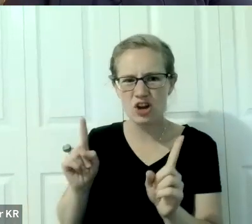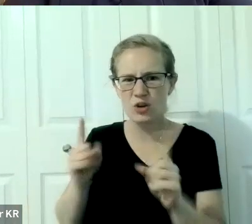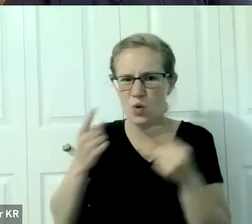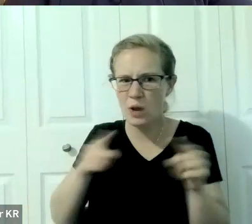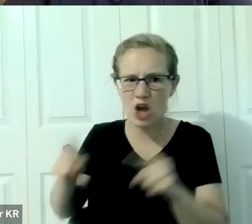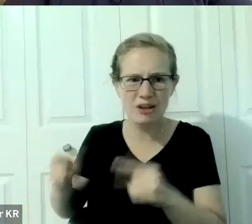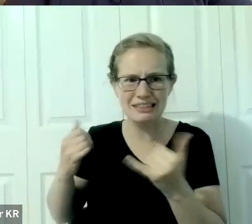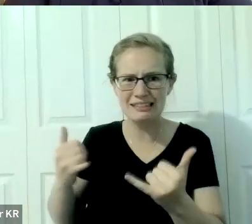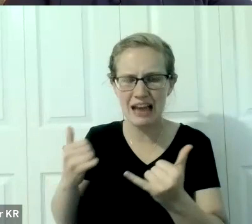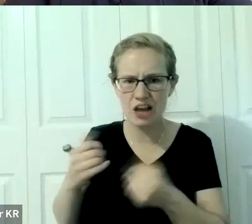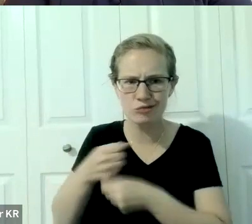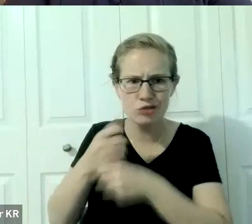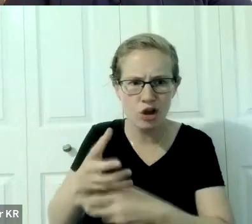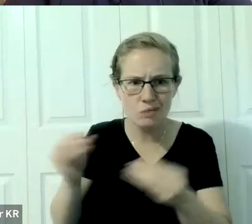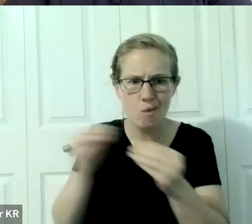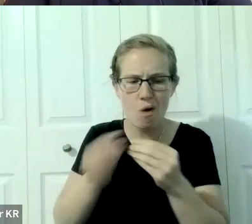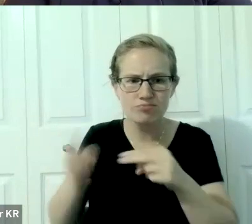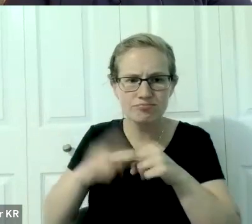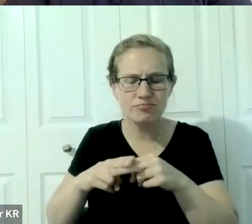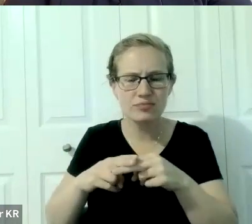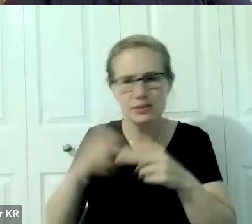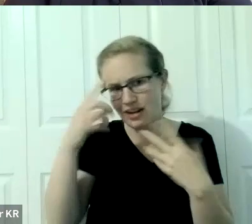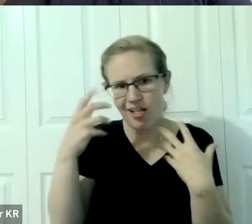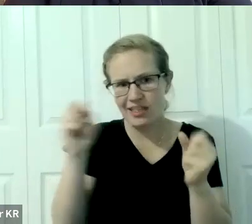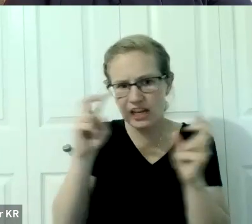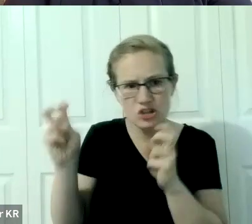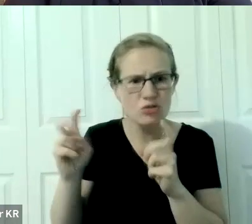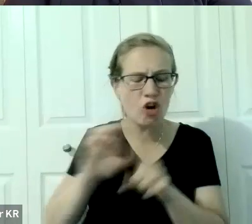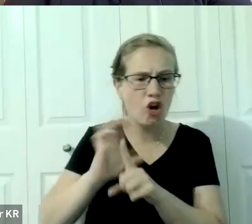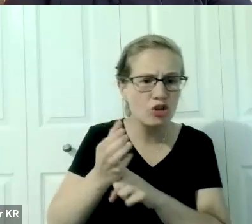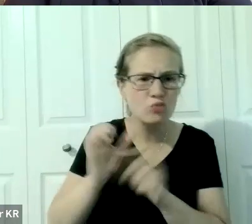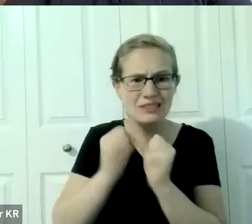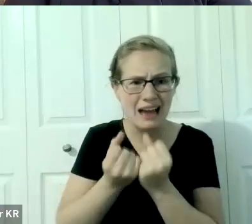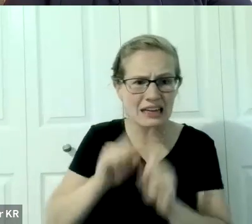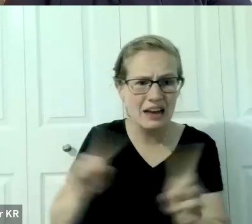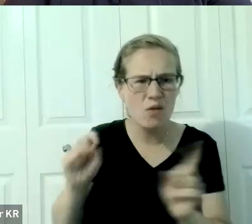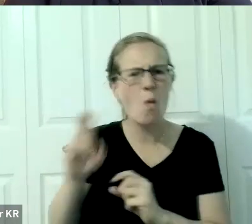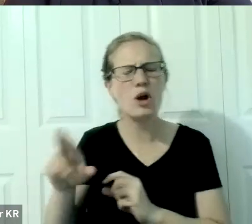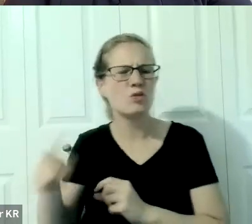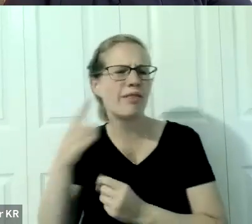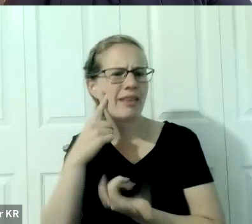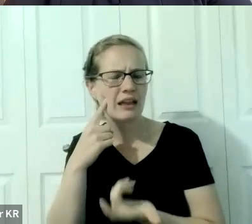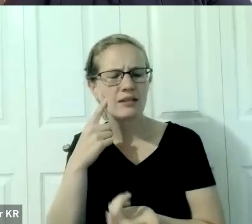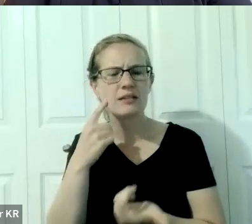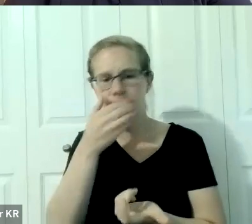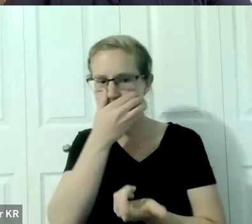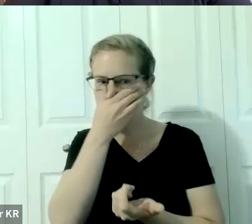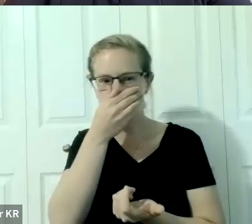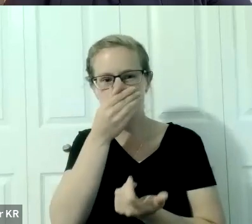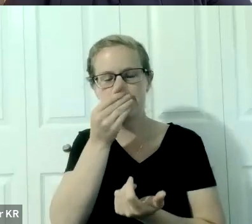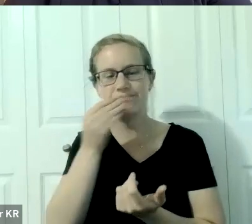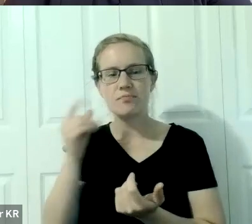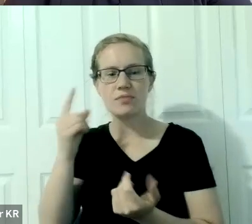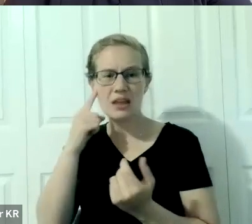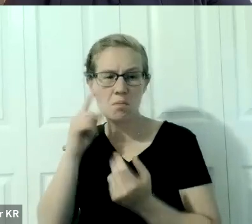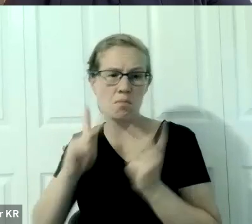on today that's causing this increase? Is there something different in the culture or society? Or do you think it's just, or you think it's more that people are more